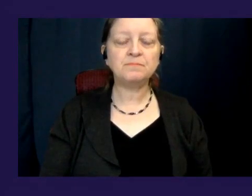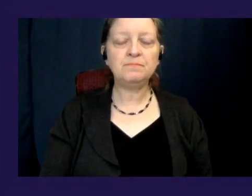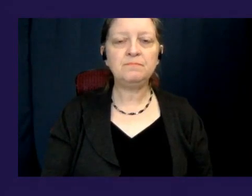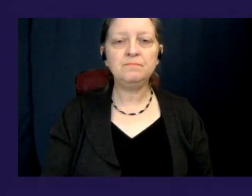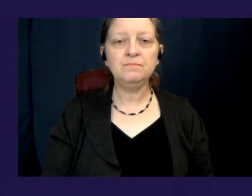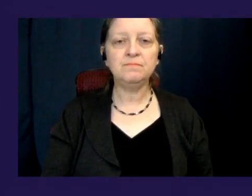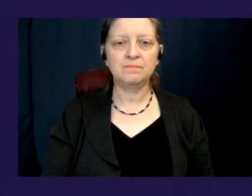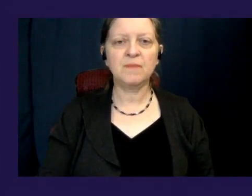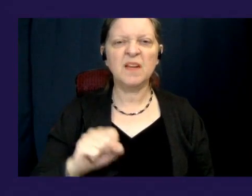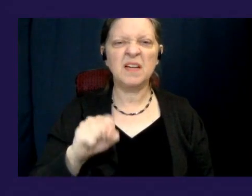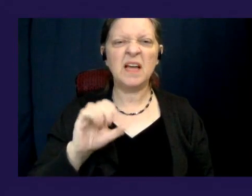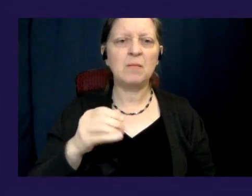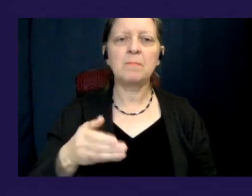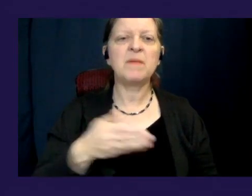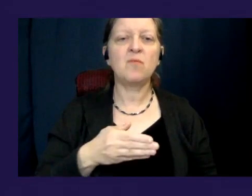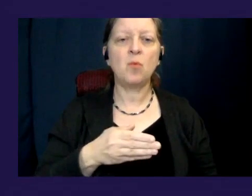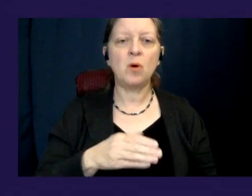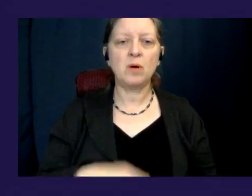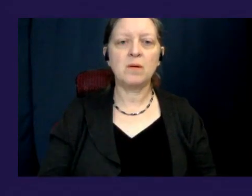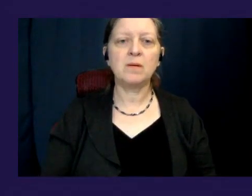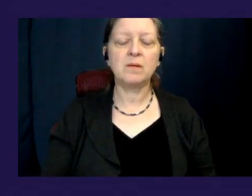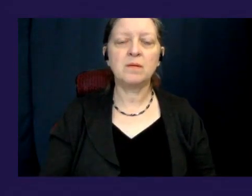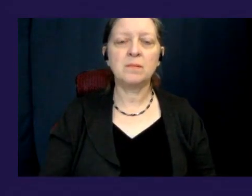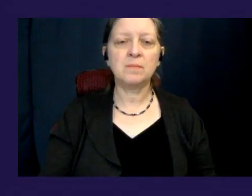Yeah, the one before that.